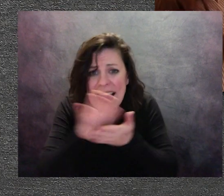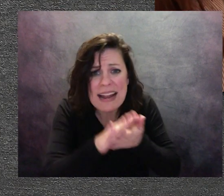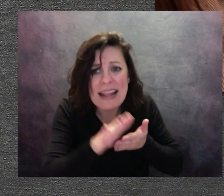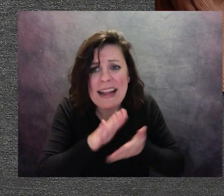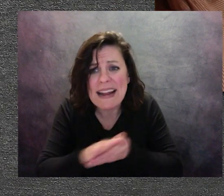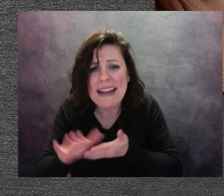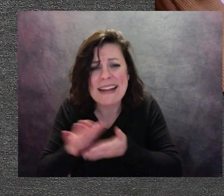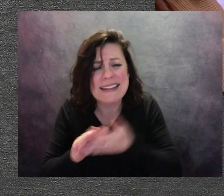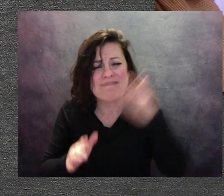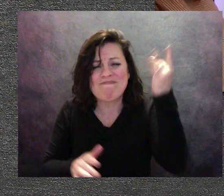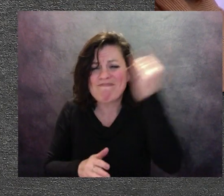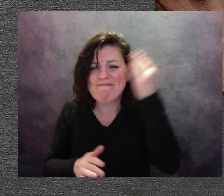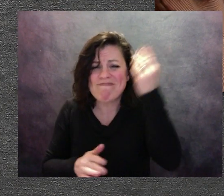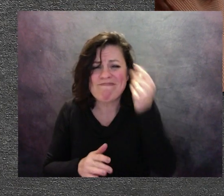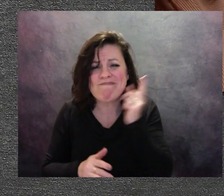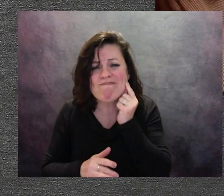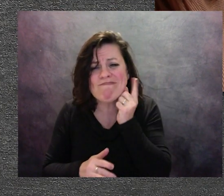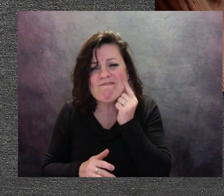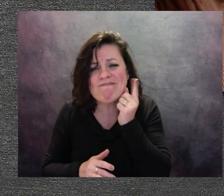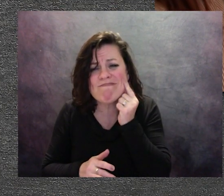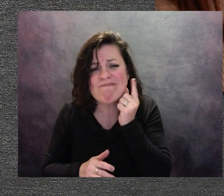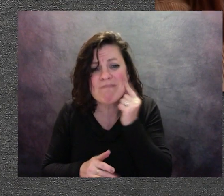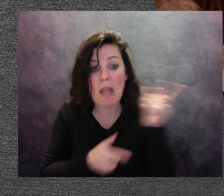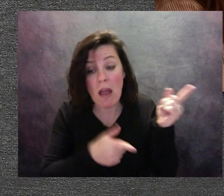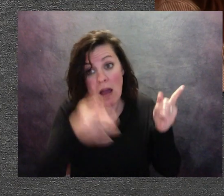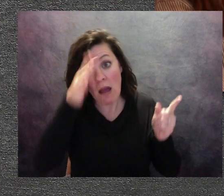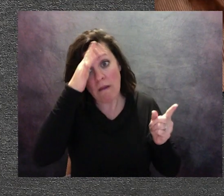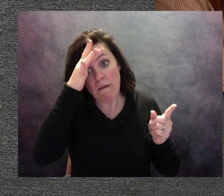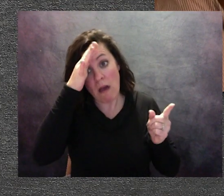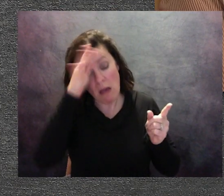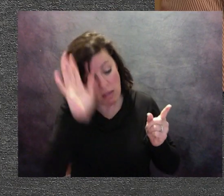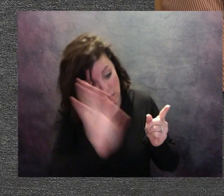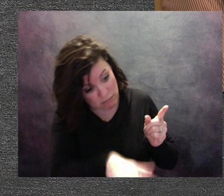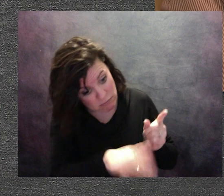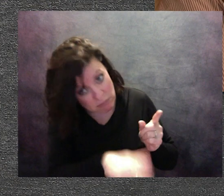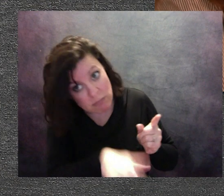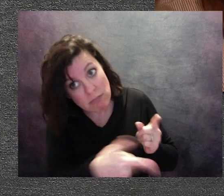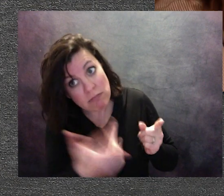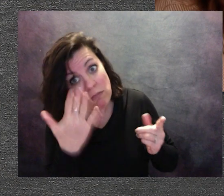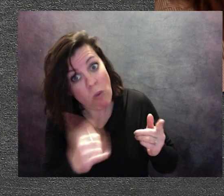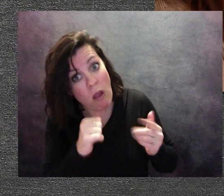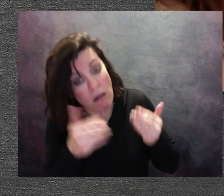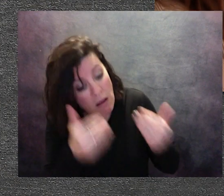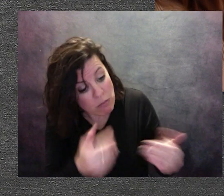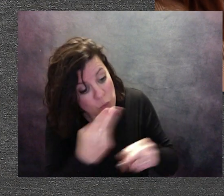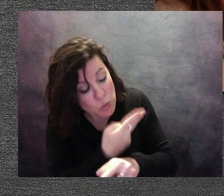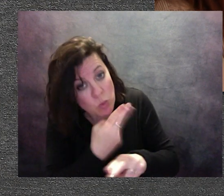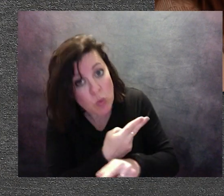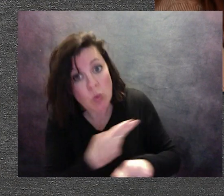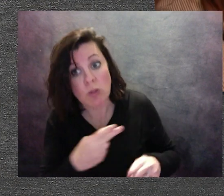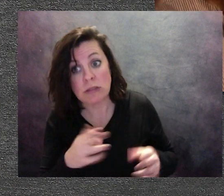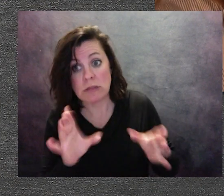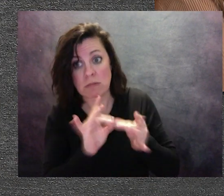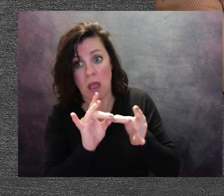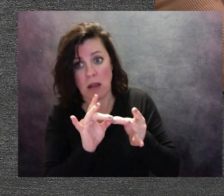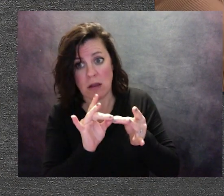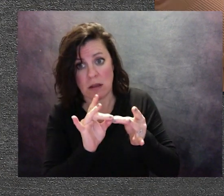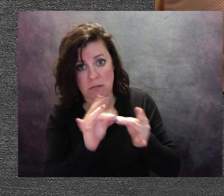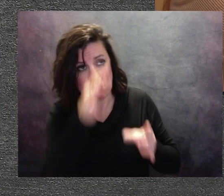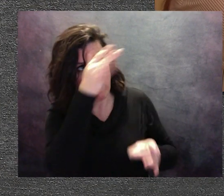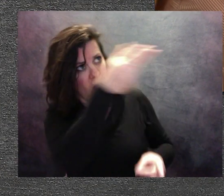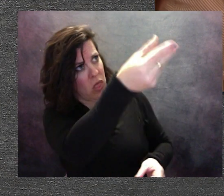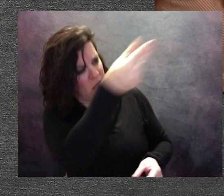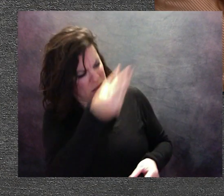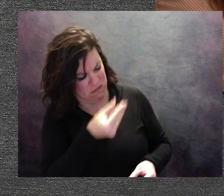Let's see what happens. Maybe a horseshoe magnet will help. Mickey looks up. His father hands him something